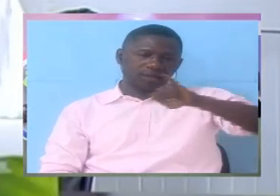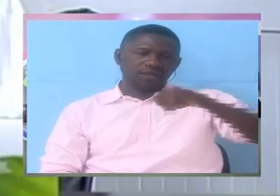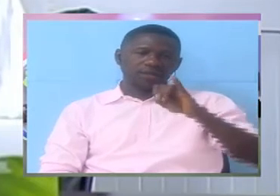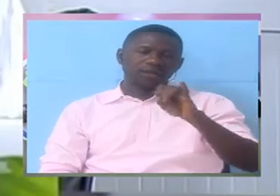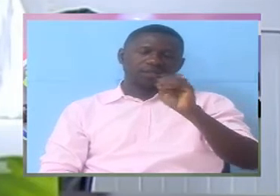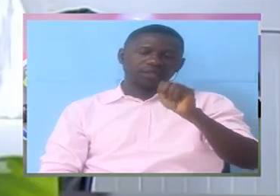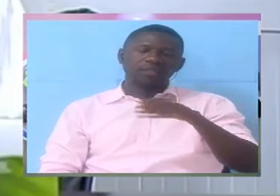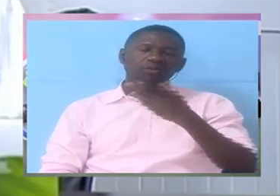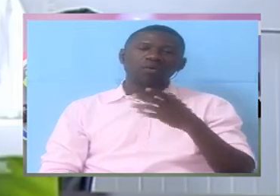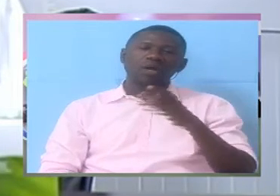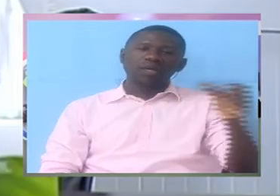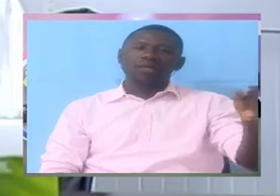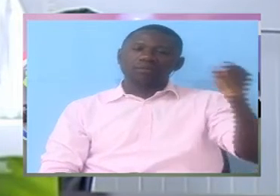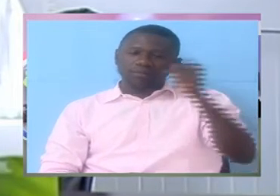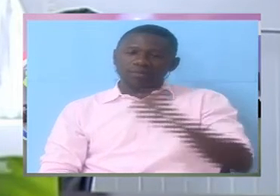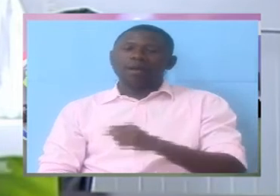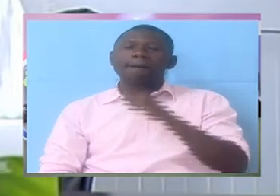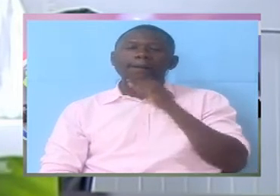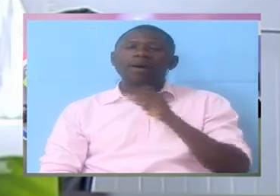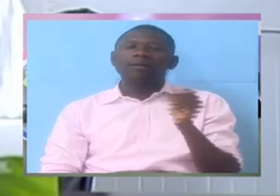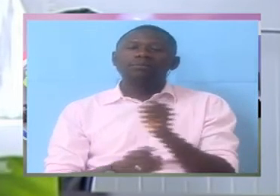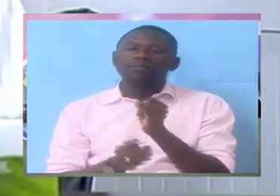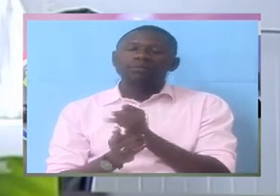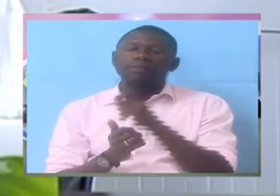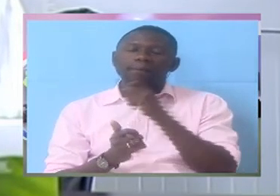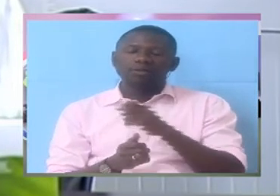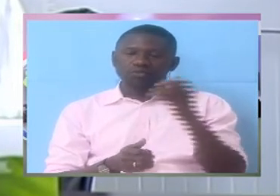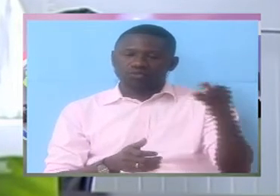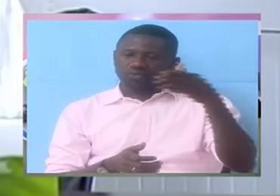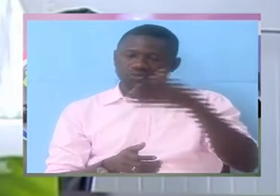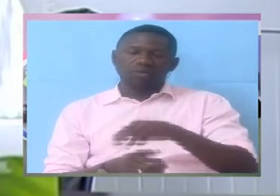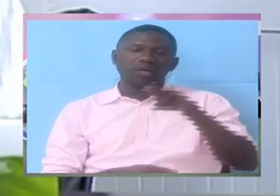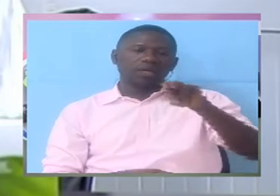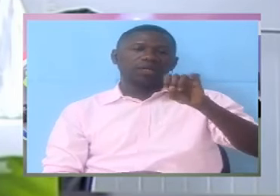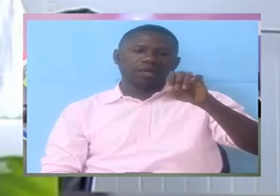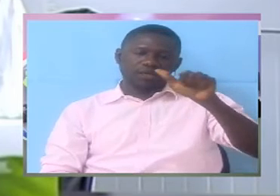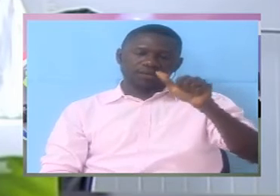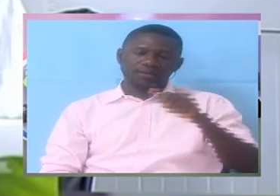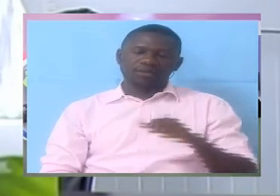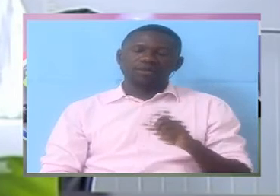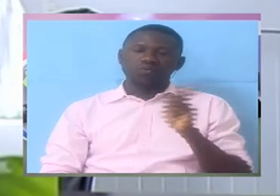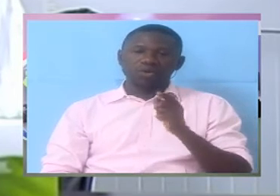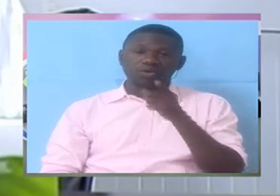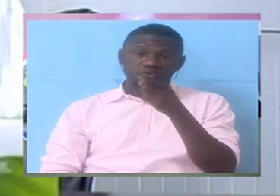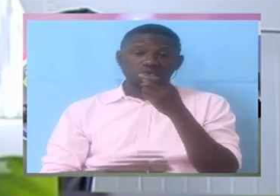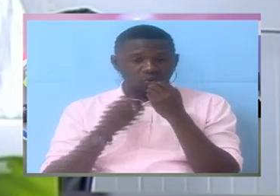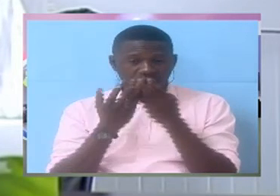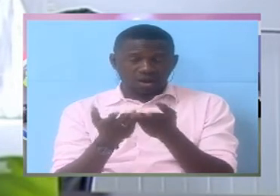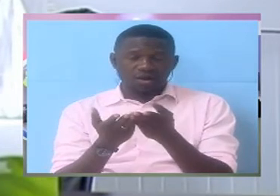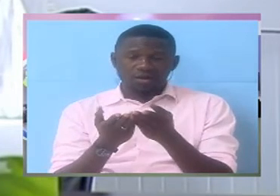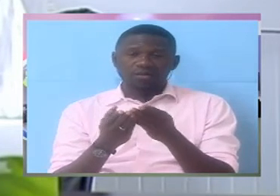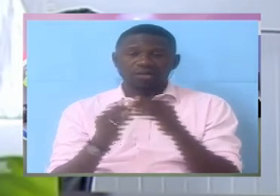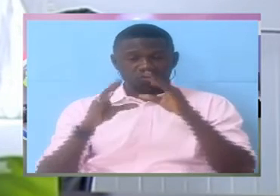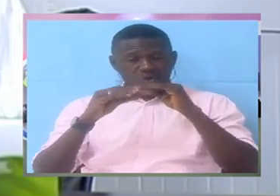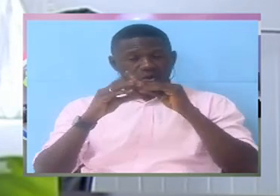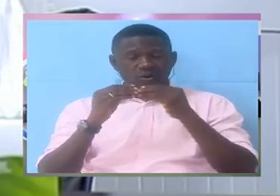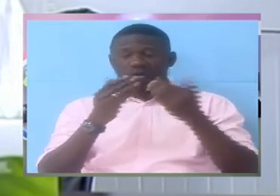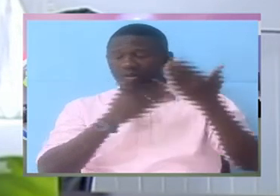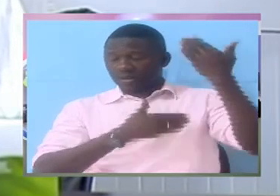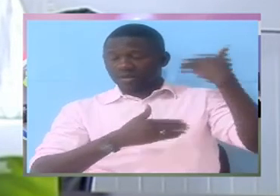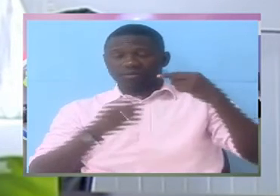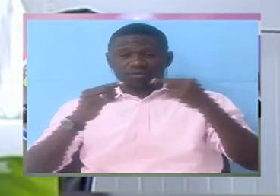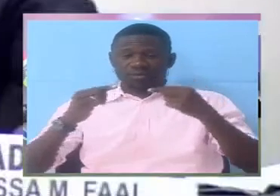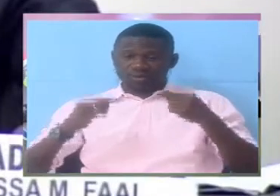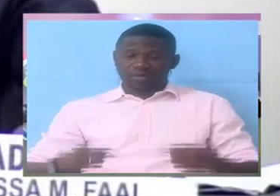sabu ay Tatin Baji ki and walaya sabu ye nati NIA jeto. That was your testimony. Wala mila sede andi rotin komando.